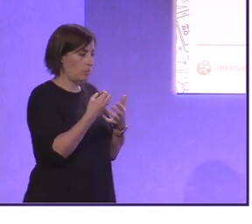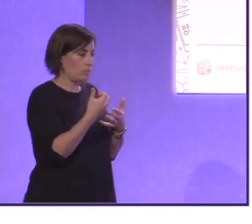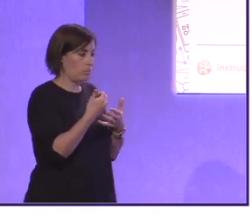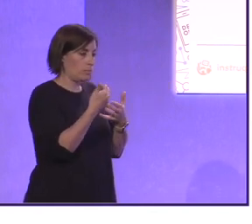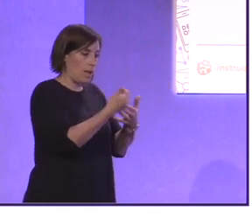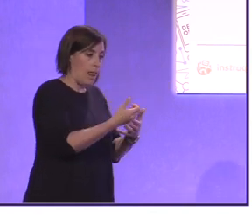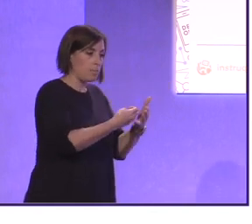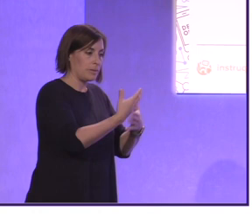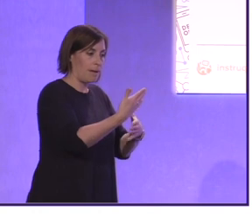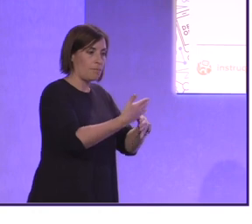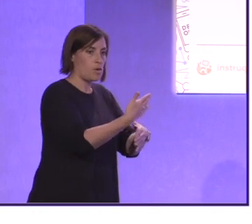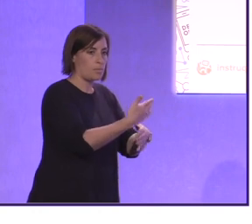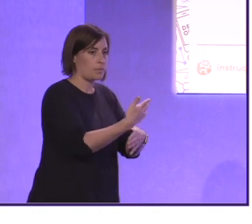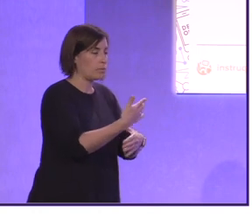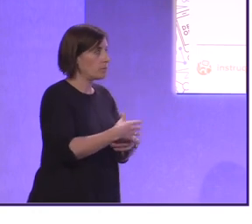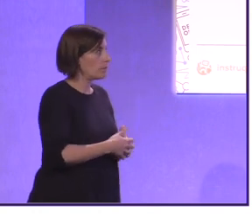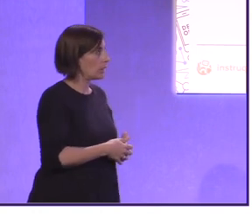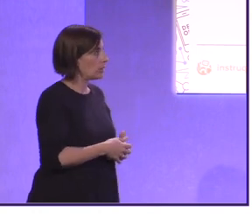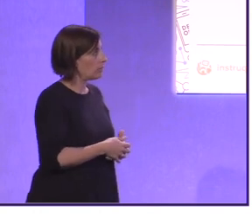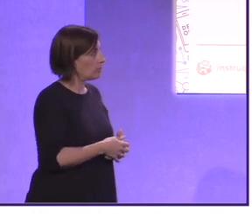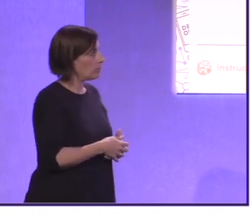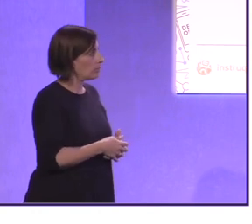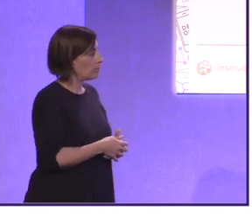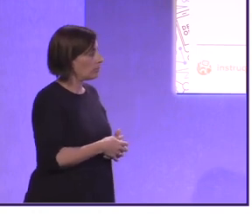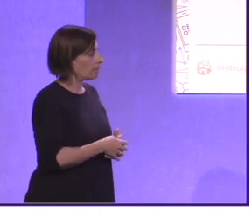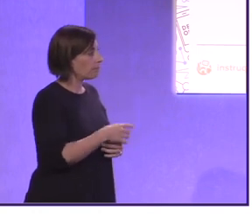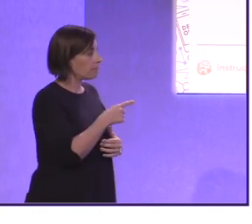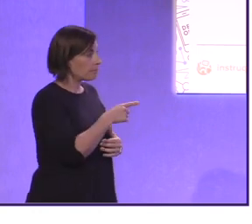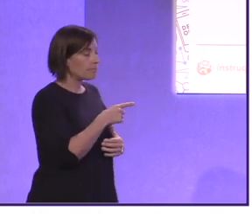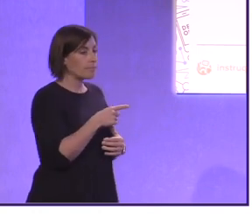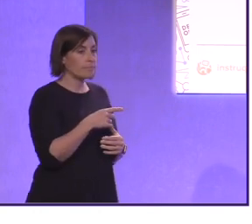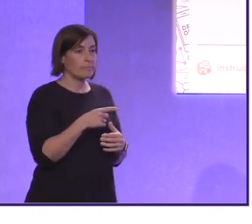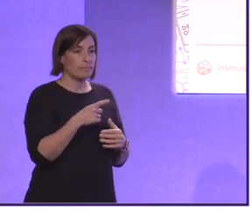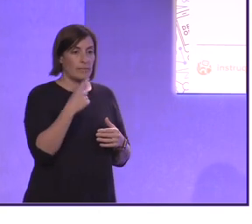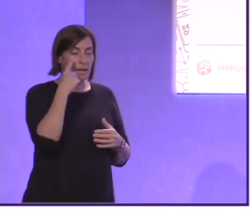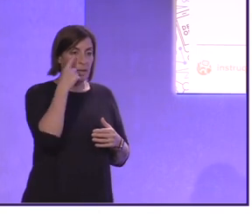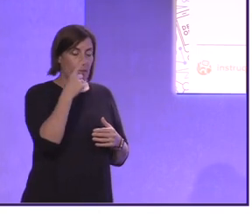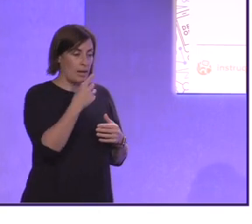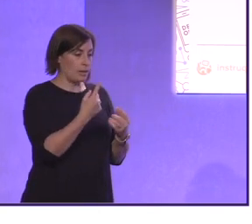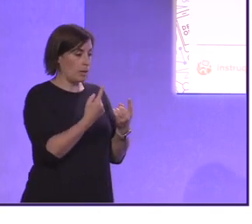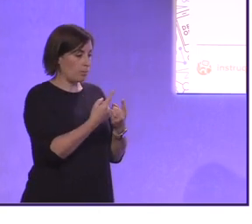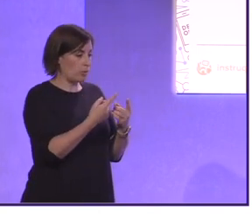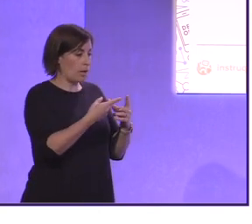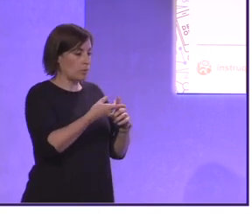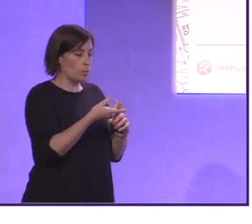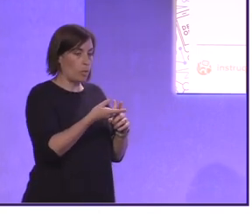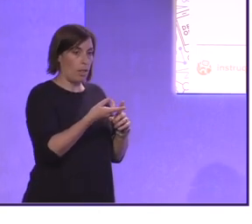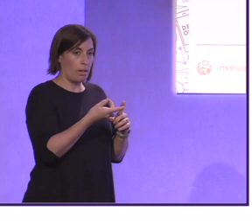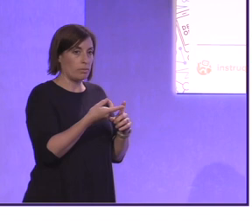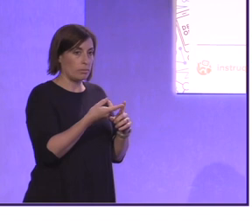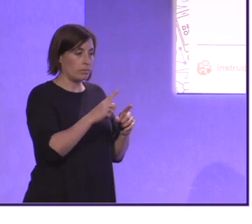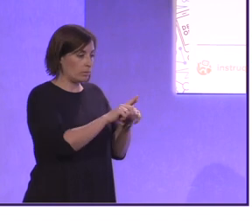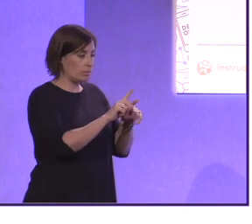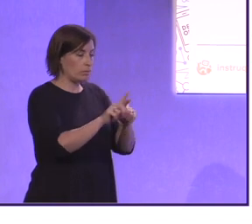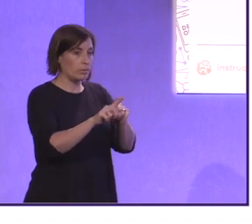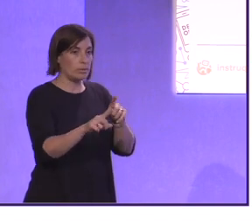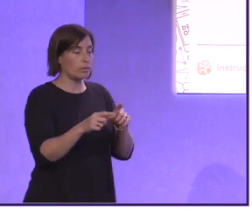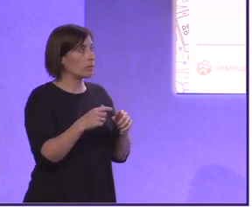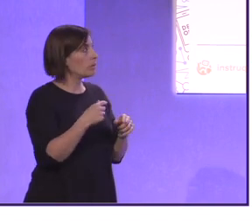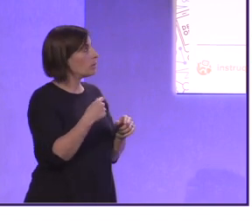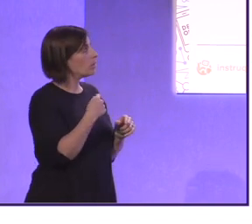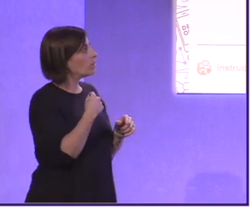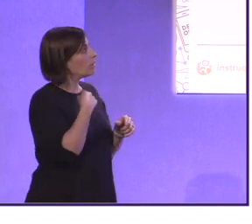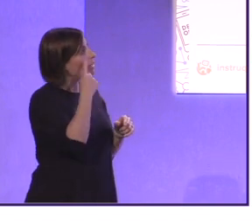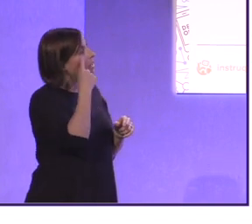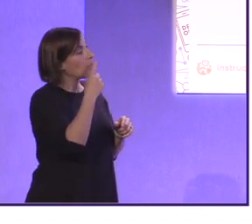well. And in sort of thinking about like the product toolkits that we use, like essentially there are three main questions that we try to answer in the